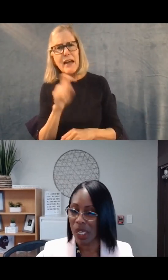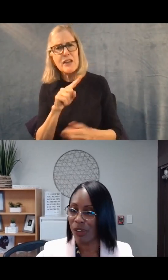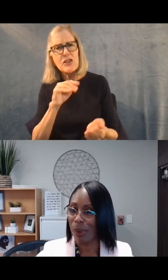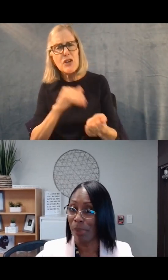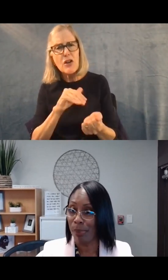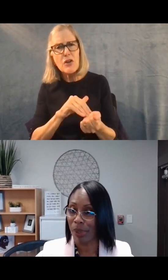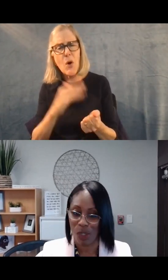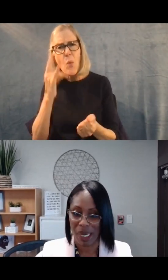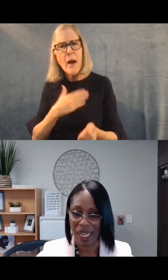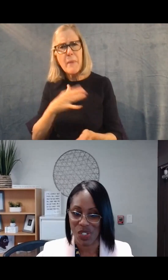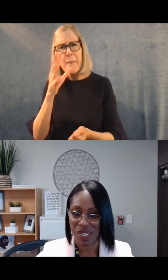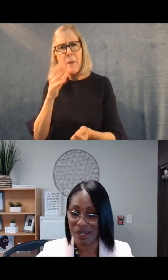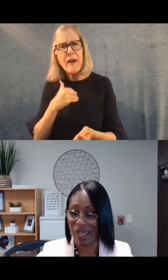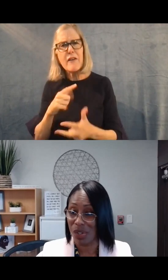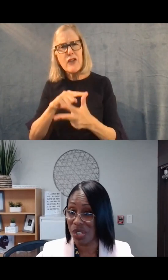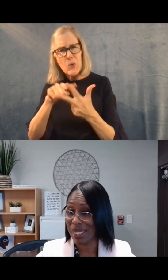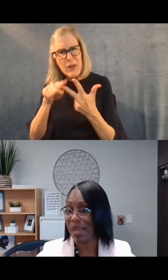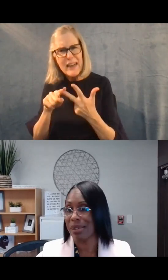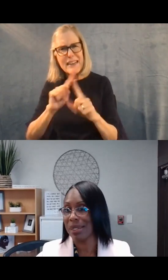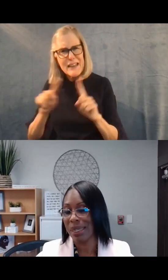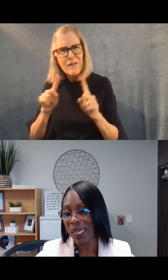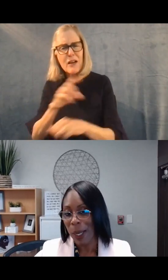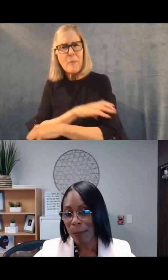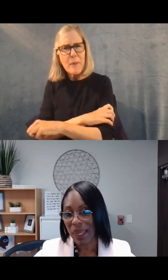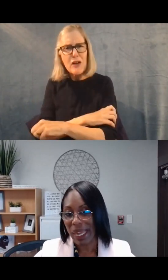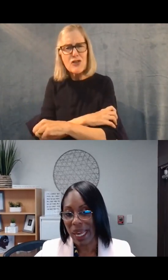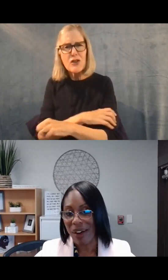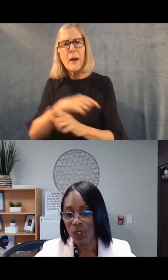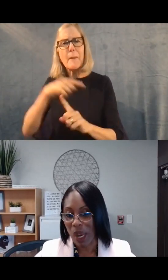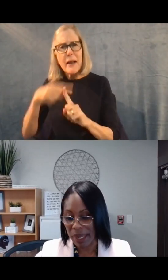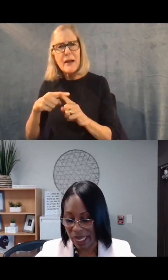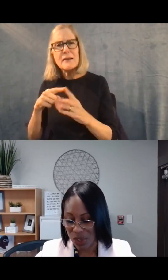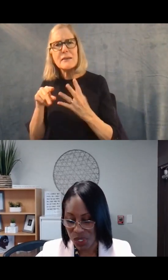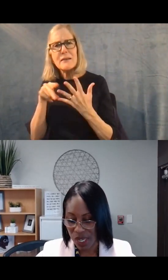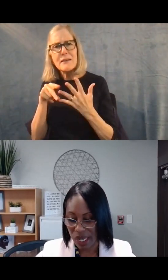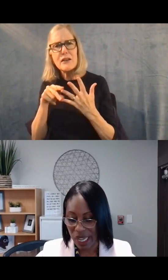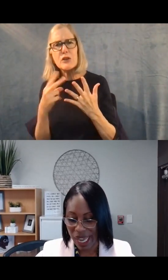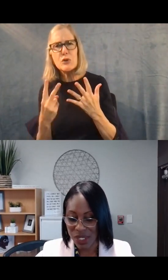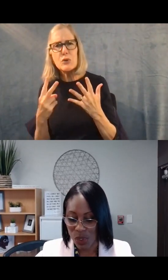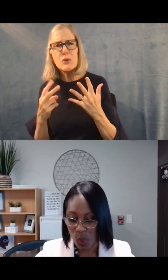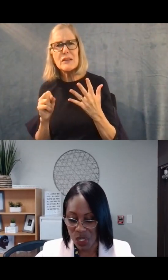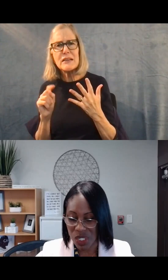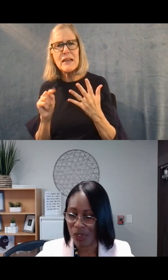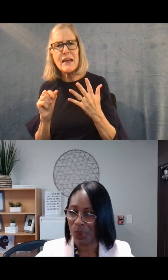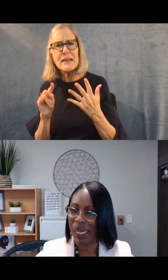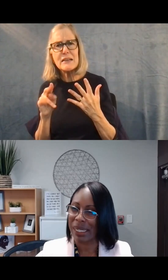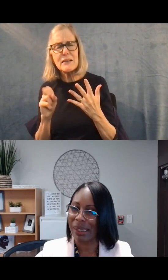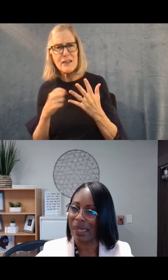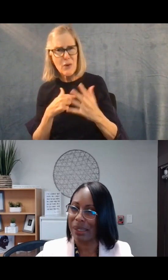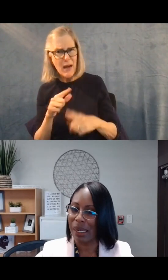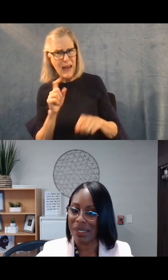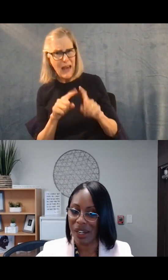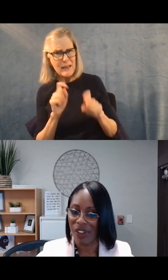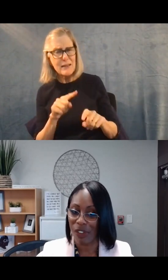on 3 different blood pressure medications and 2 statins. After I asked those questions after realizing